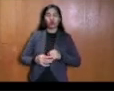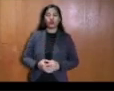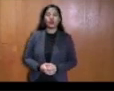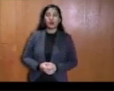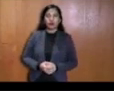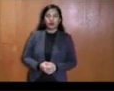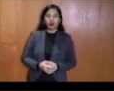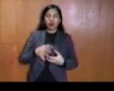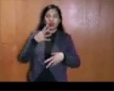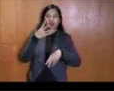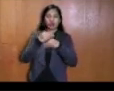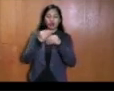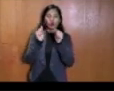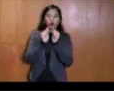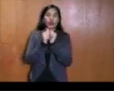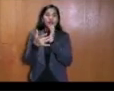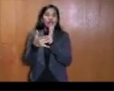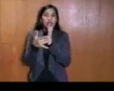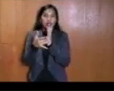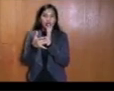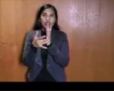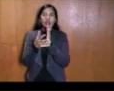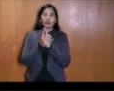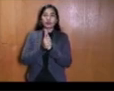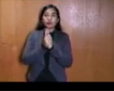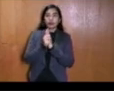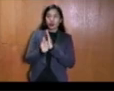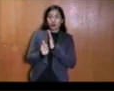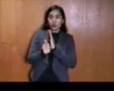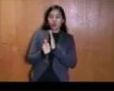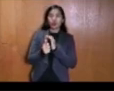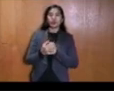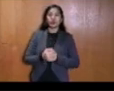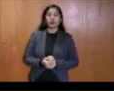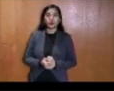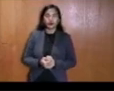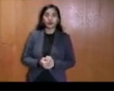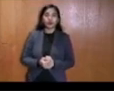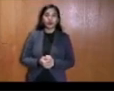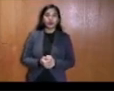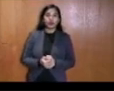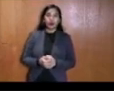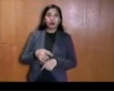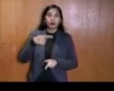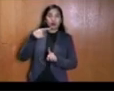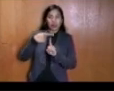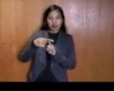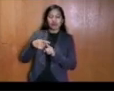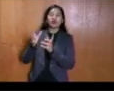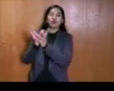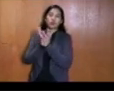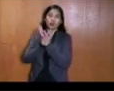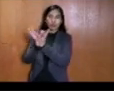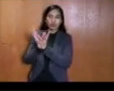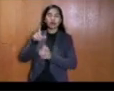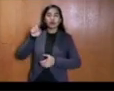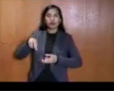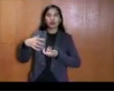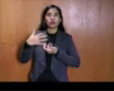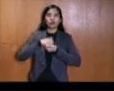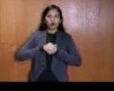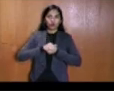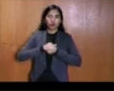in addition to technical experts, domain experts, policy makers, as well as the affected communities.